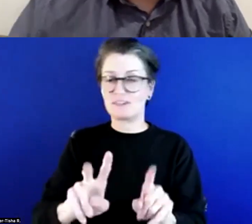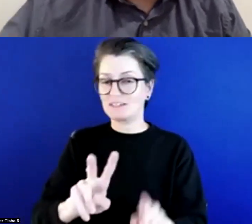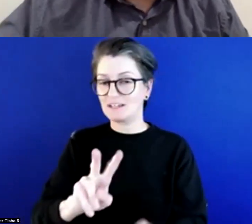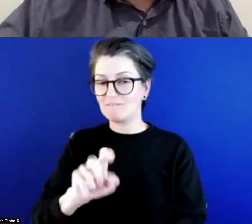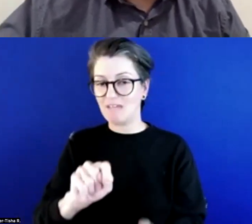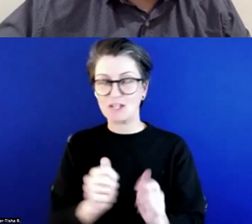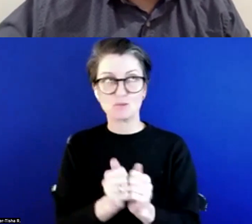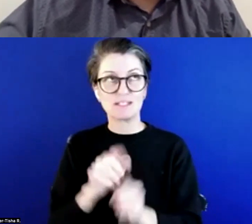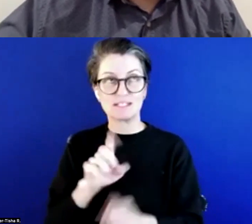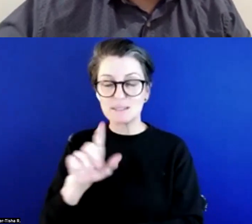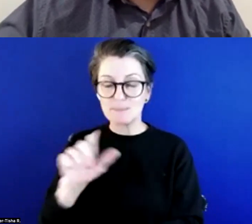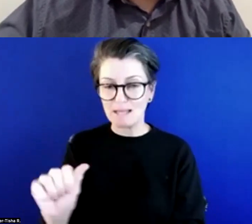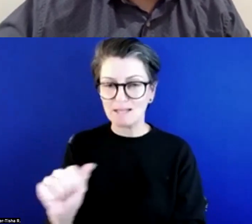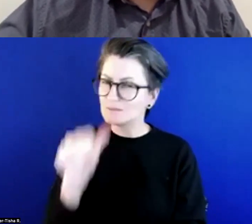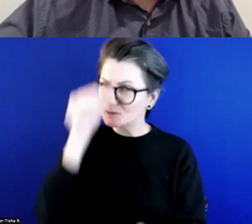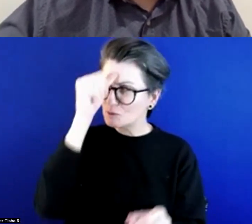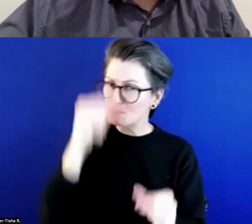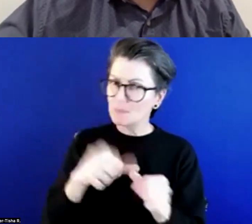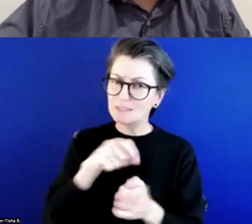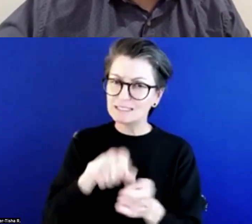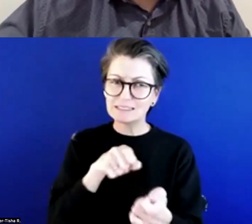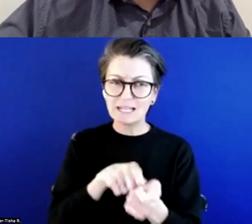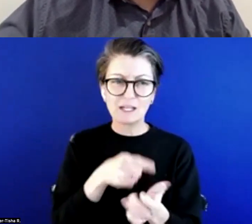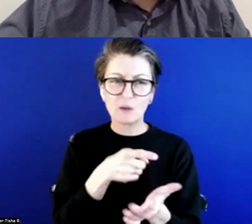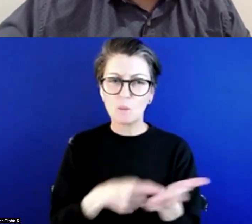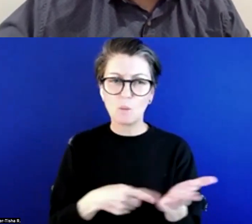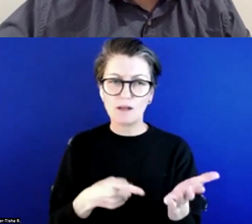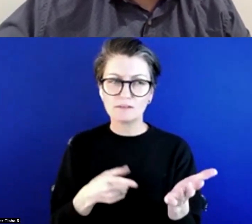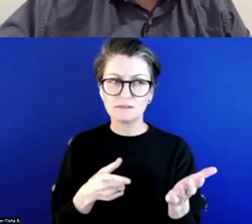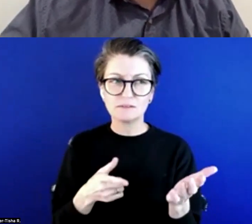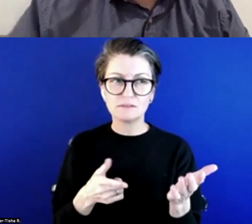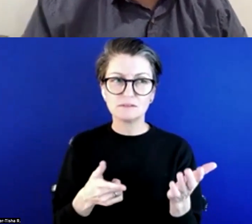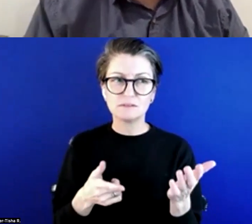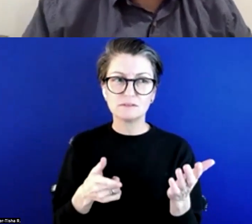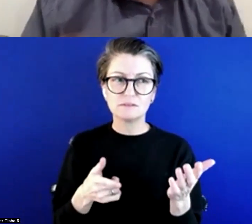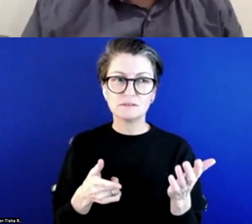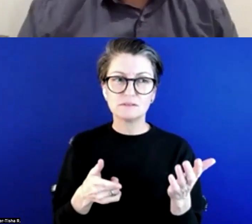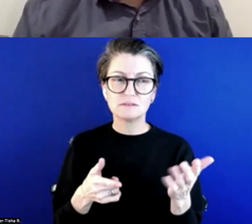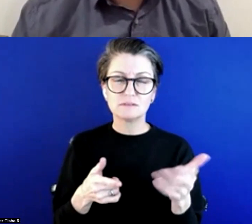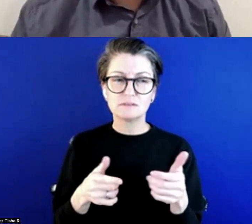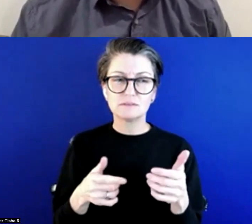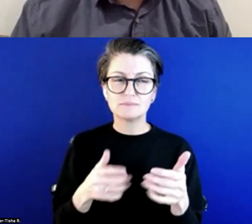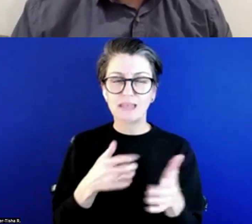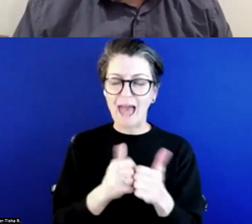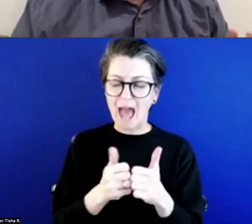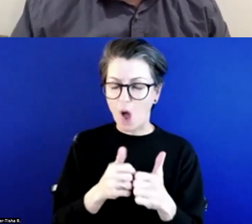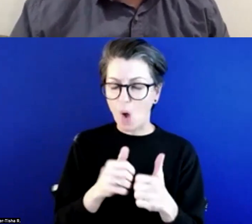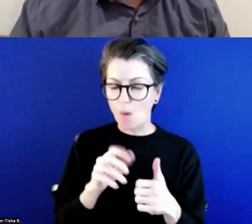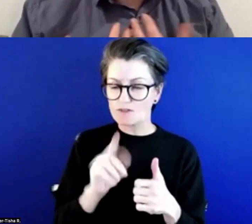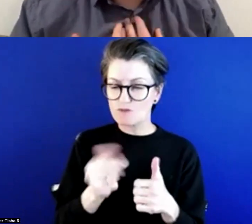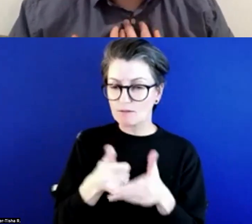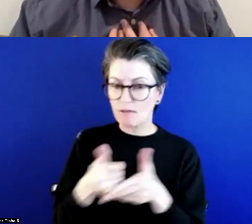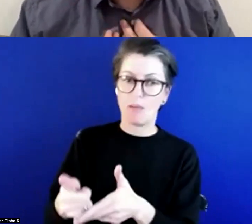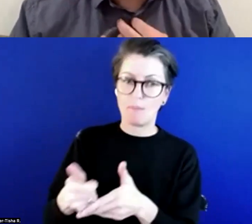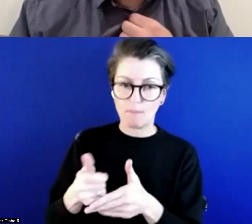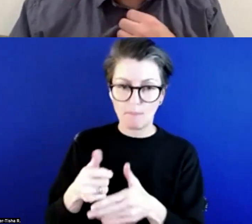remember exactly what all is covered under what the canines can help with, but that was my favorite one that really stuck out to me